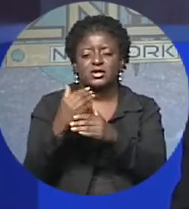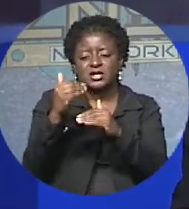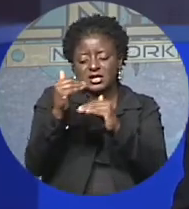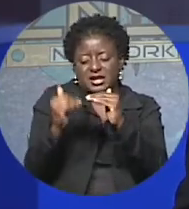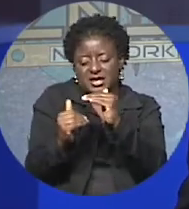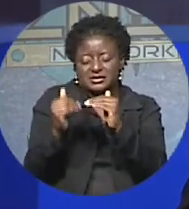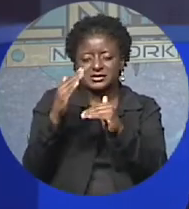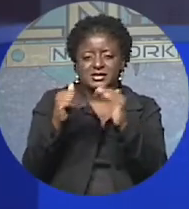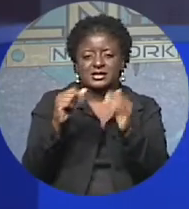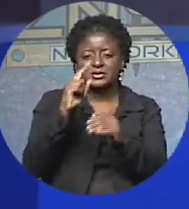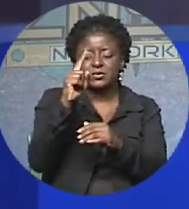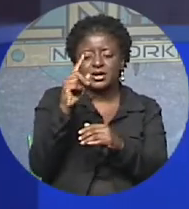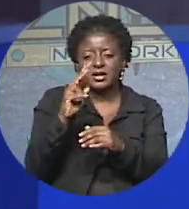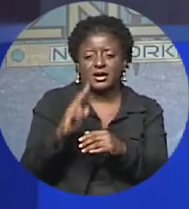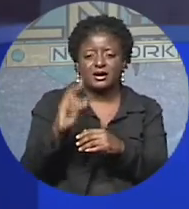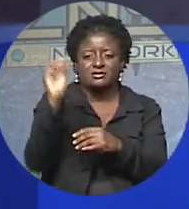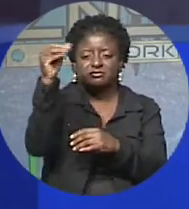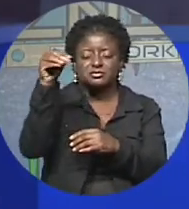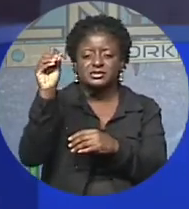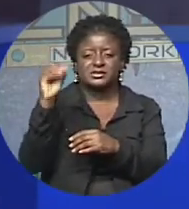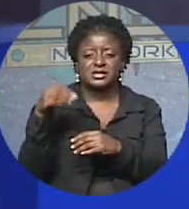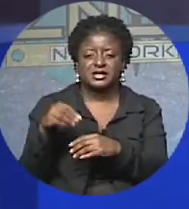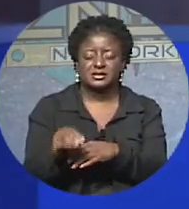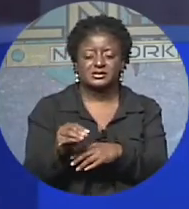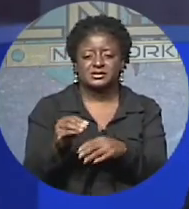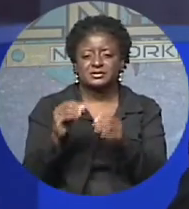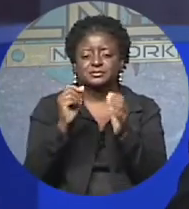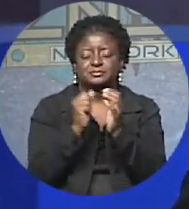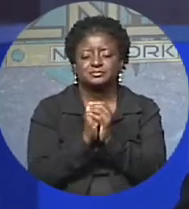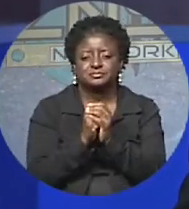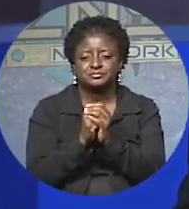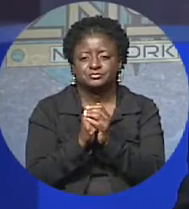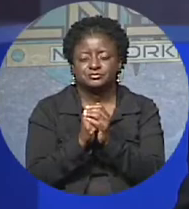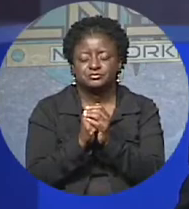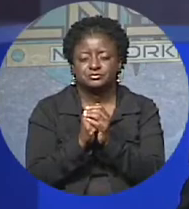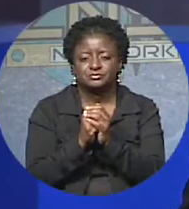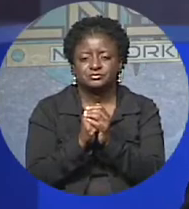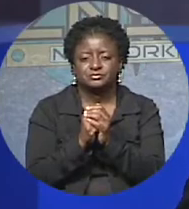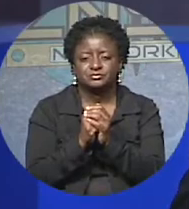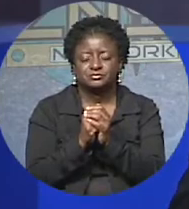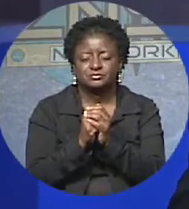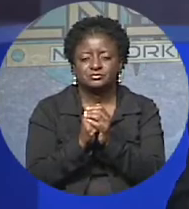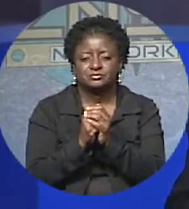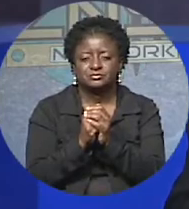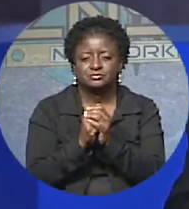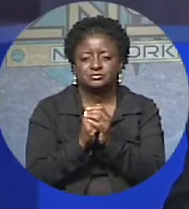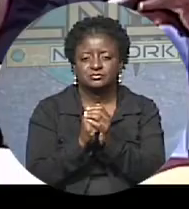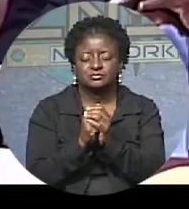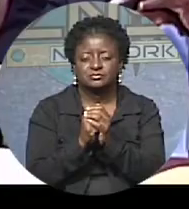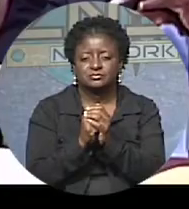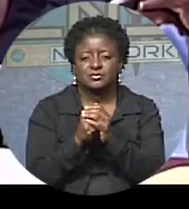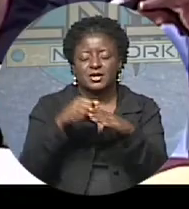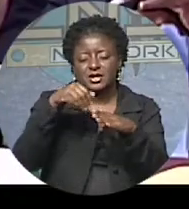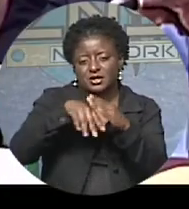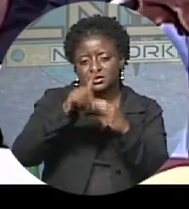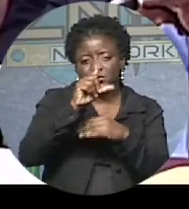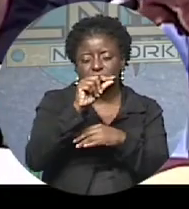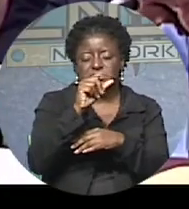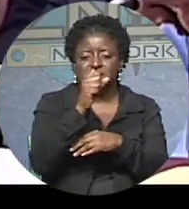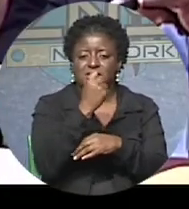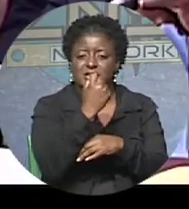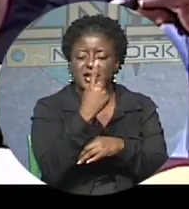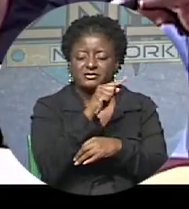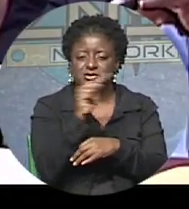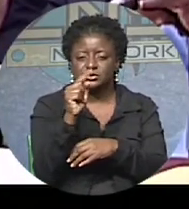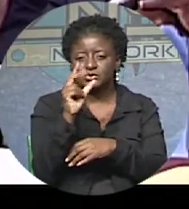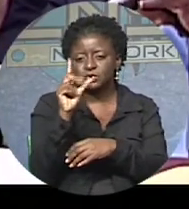accumulative deficit in that period was just over $1.5 billion. In